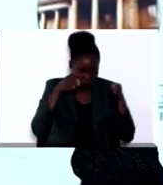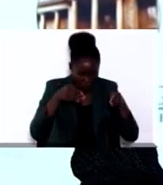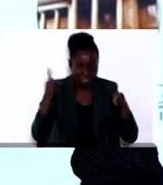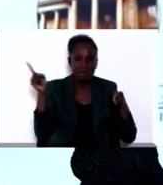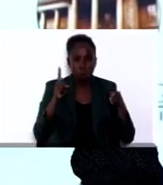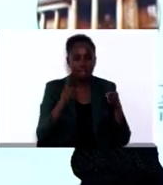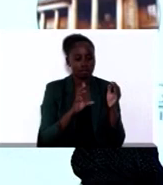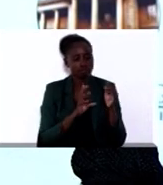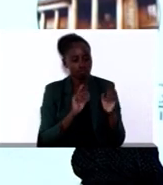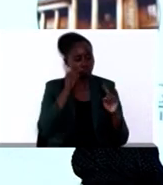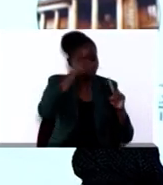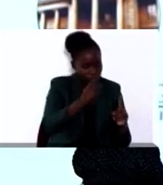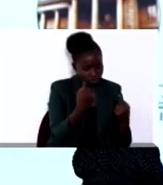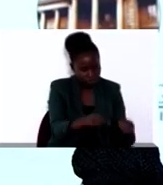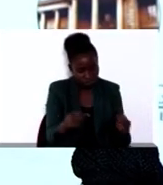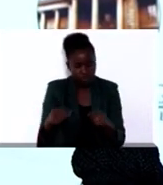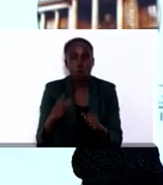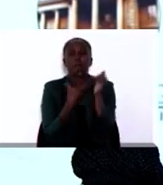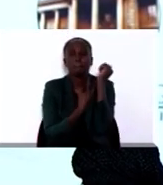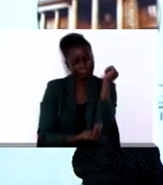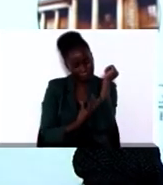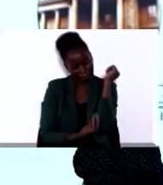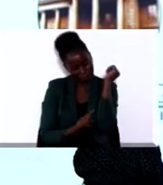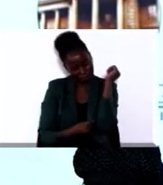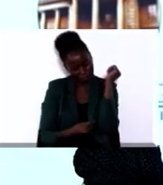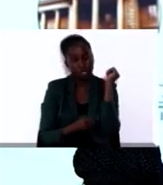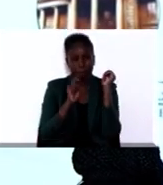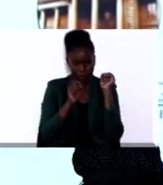the poorest of the poor in Gauteng province.